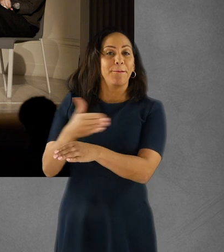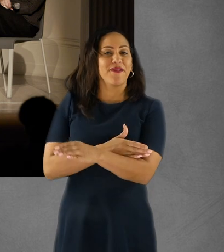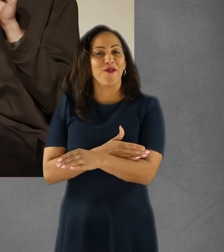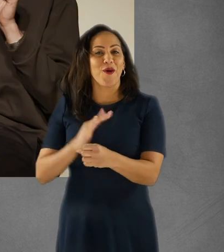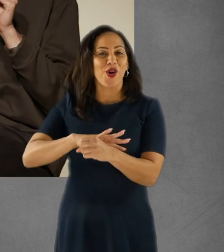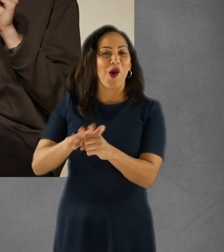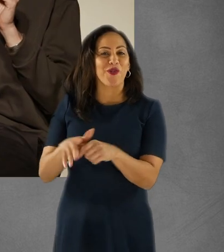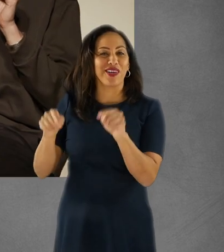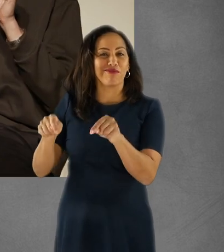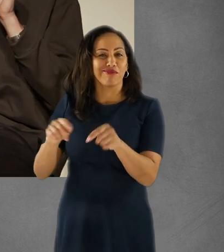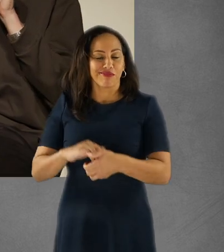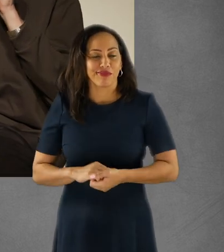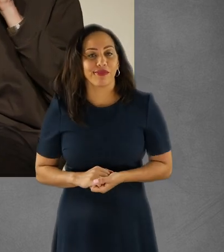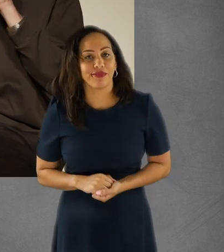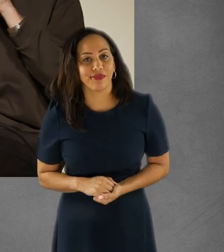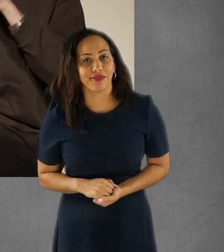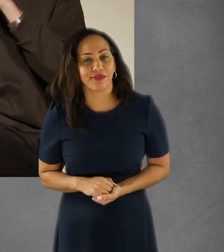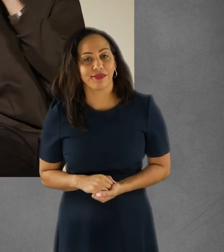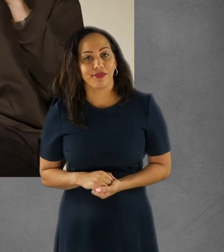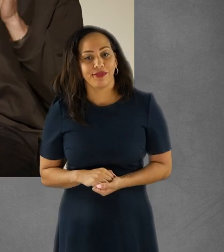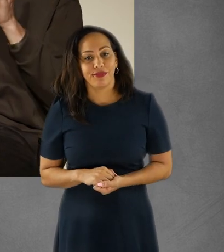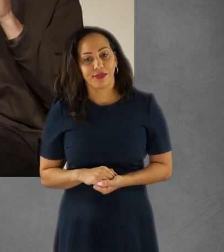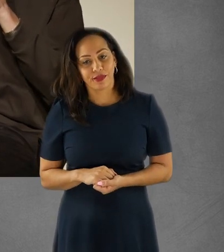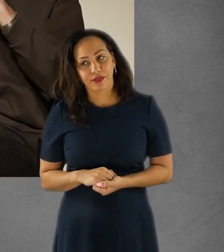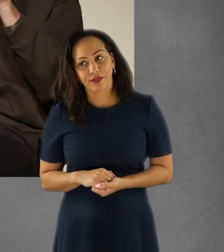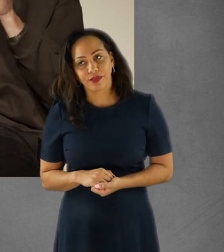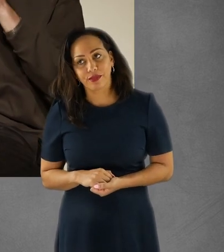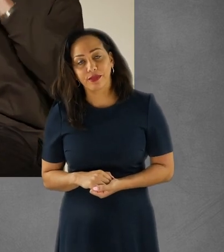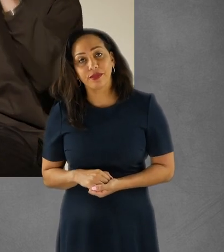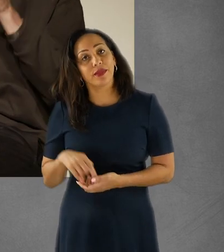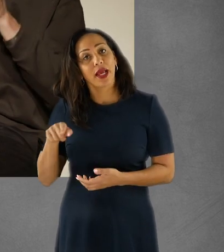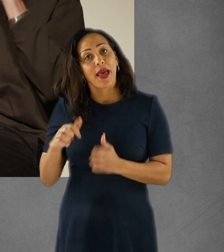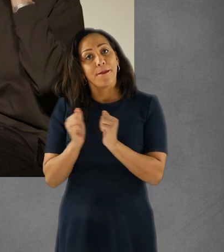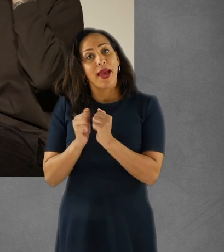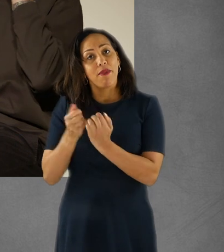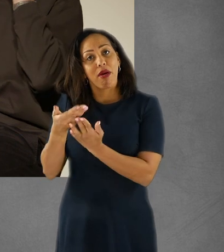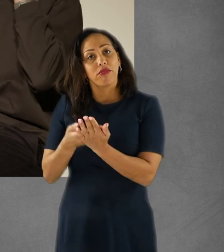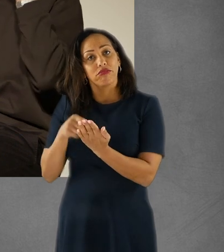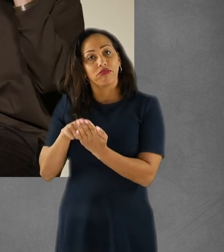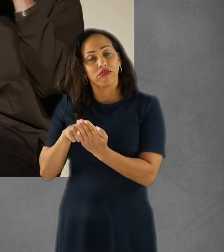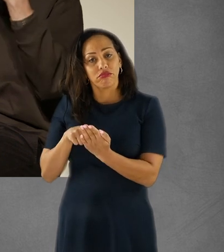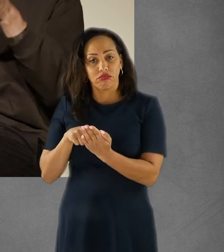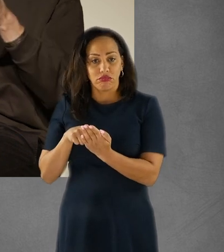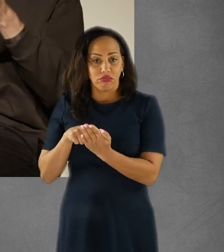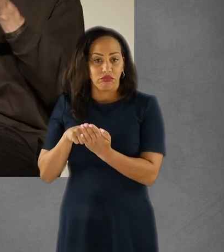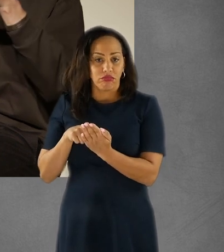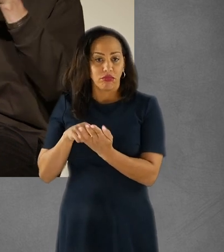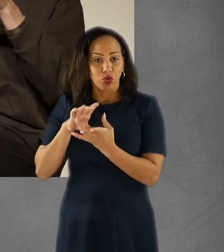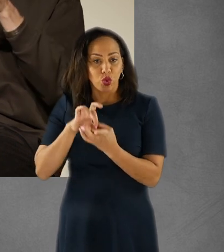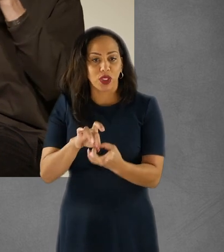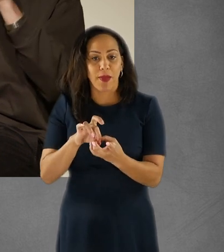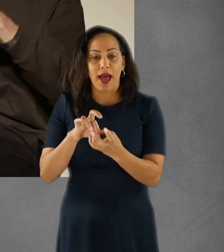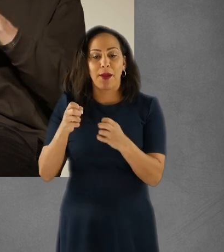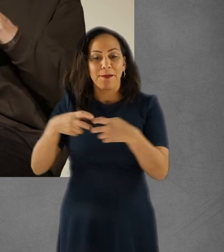paper specifically talks about something with magnetic fields of the sun and solar winds, et cetera, them being weaker. And